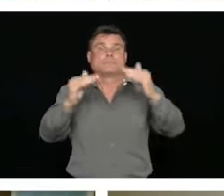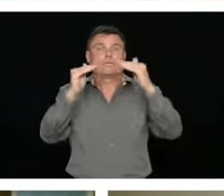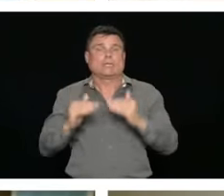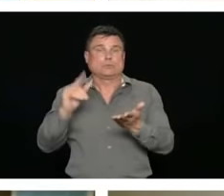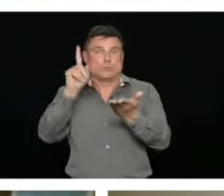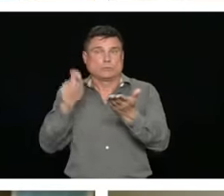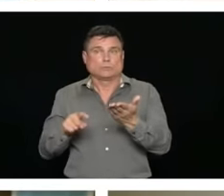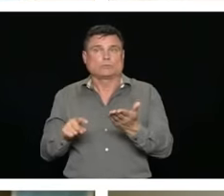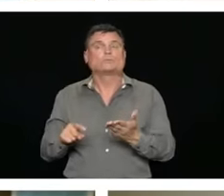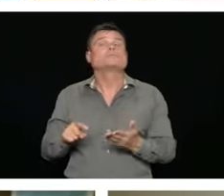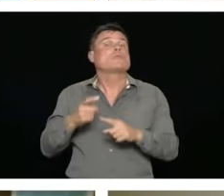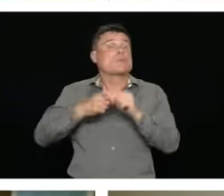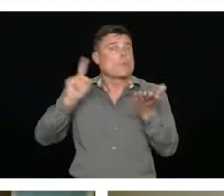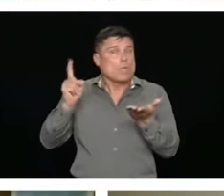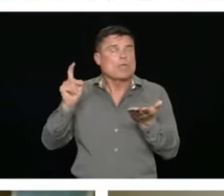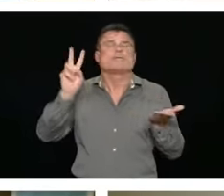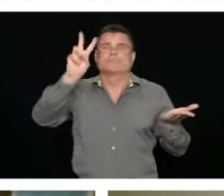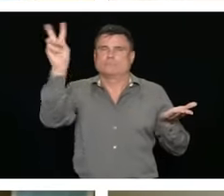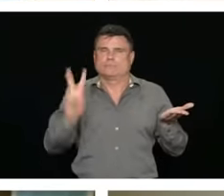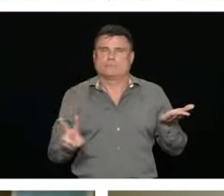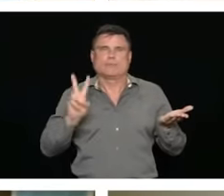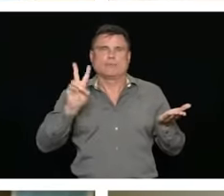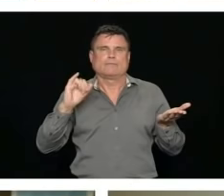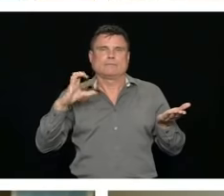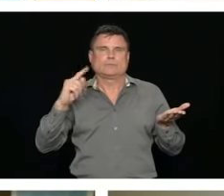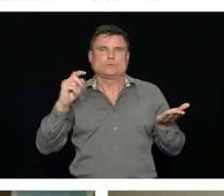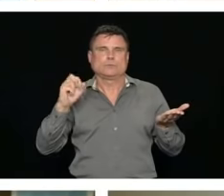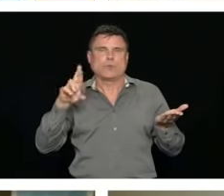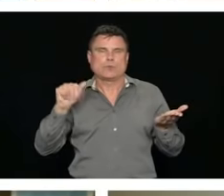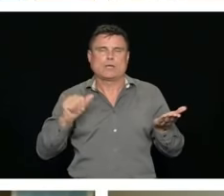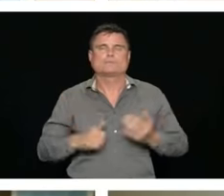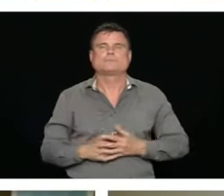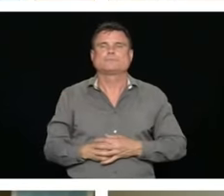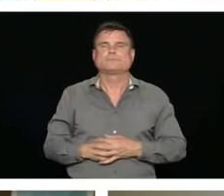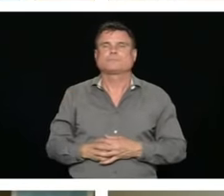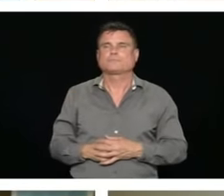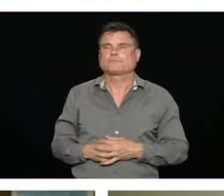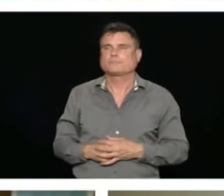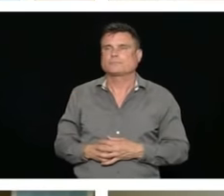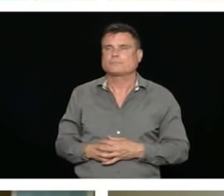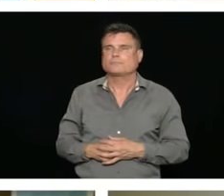K-12 students and school transition if there's a second wave in the fall?